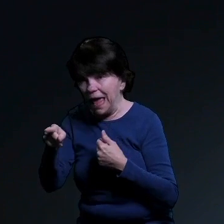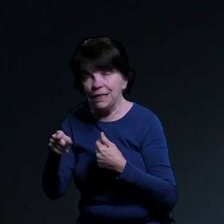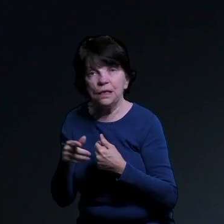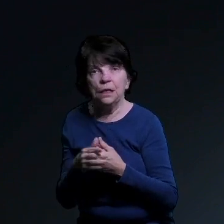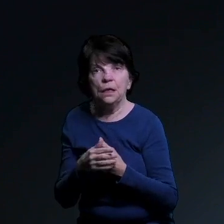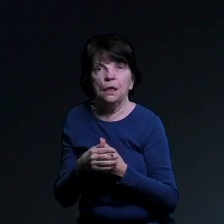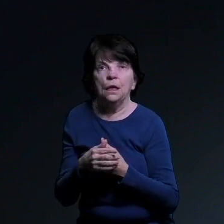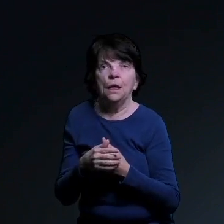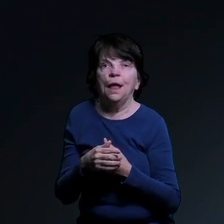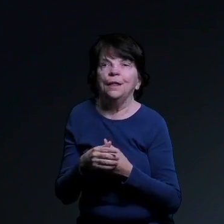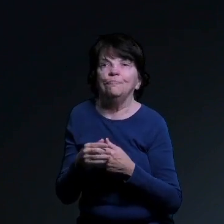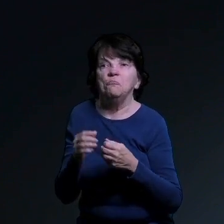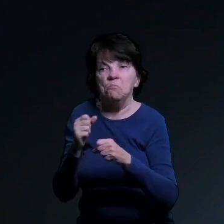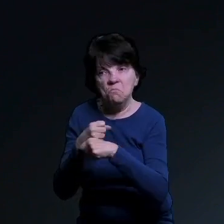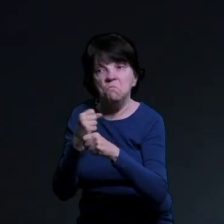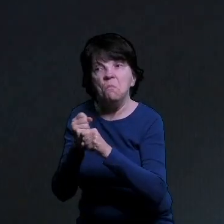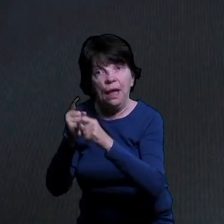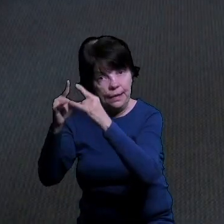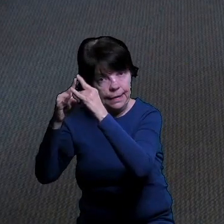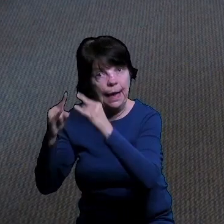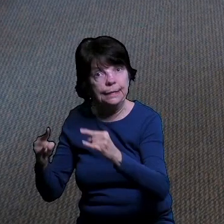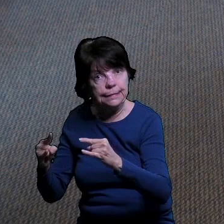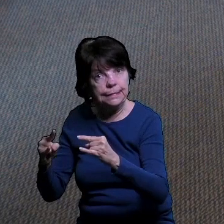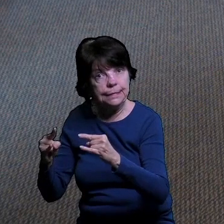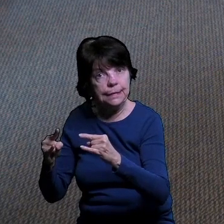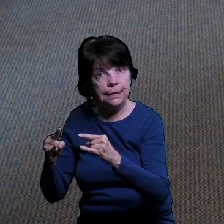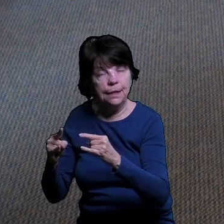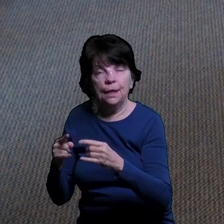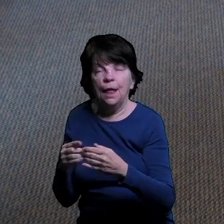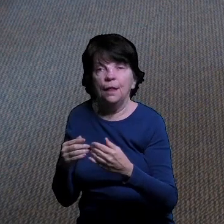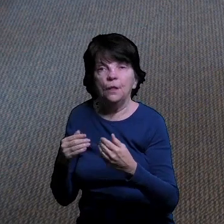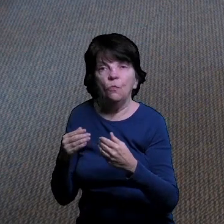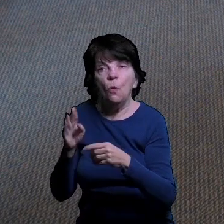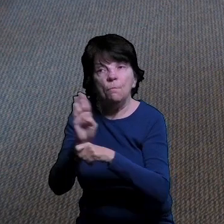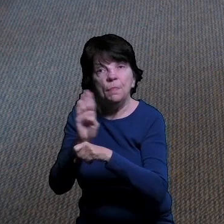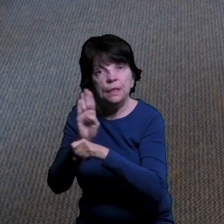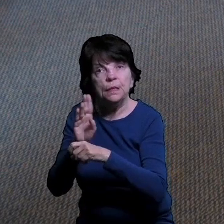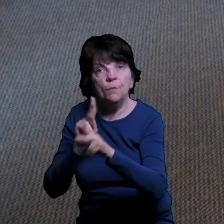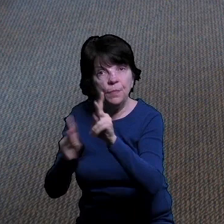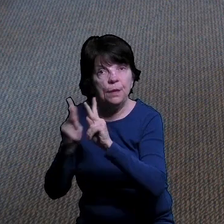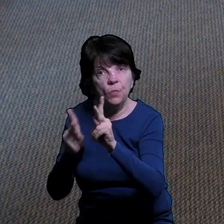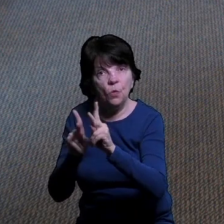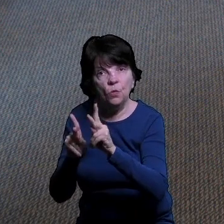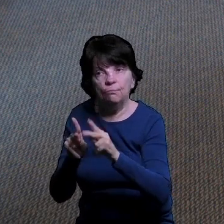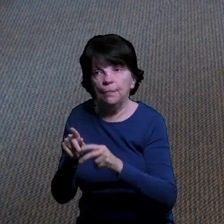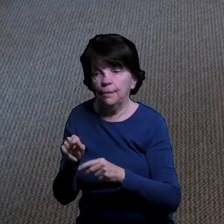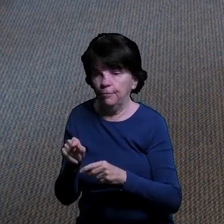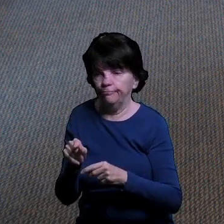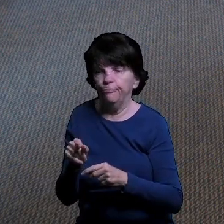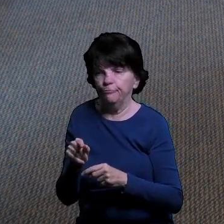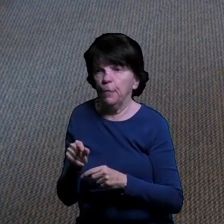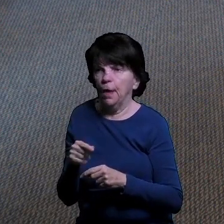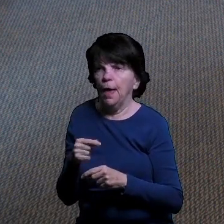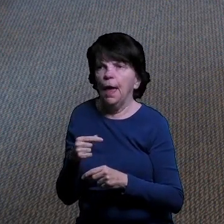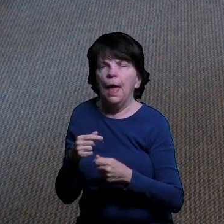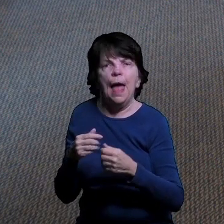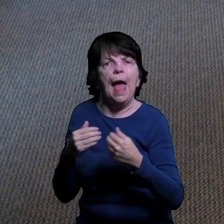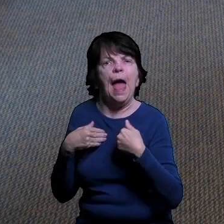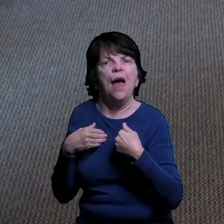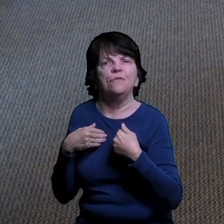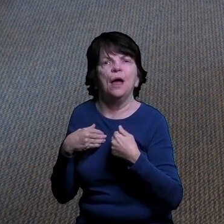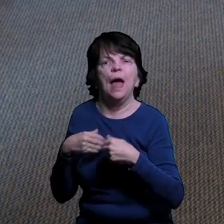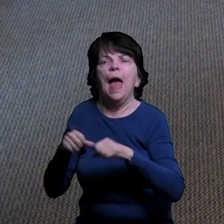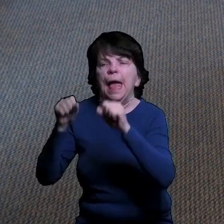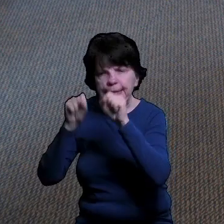came from being a tent maker. They came from a place that said, hey, we're going to have a can-do attitude, that I can do all